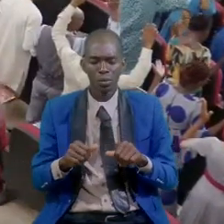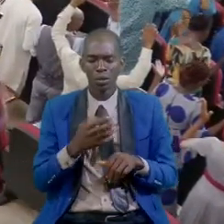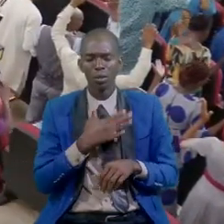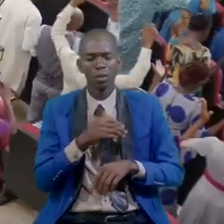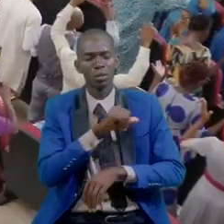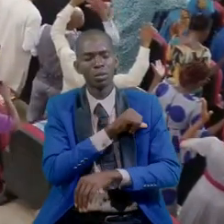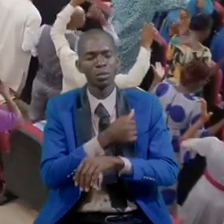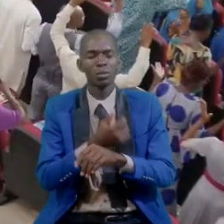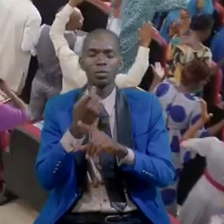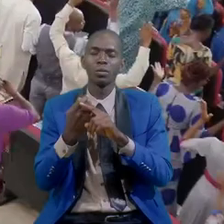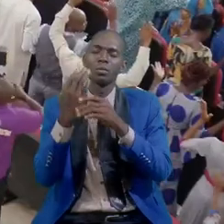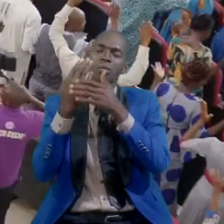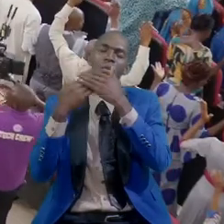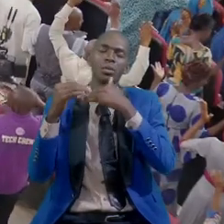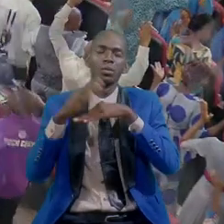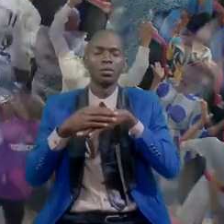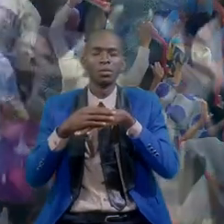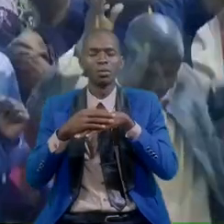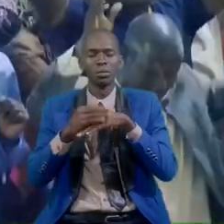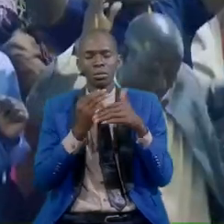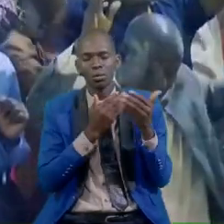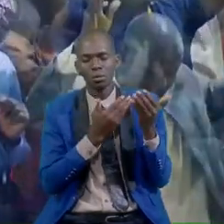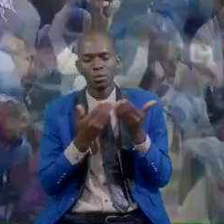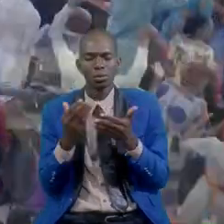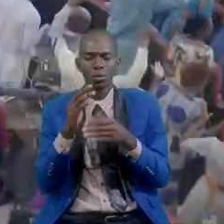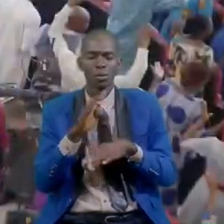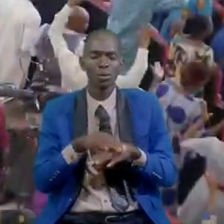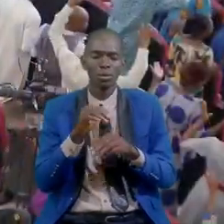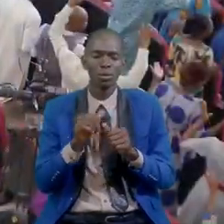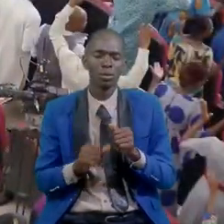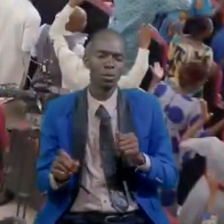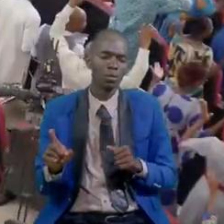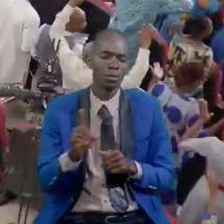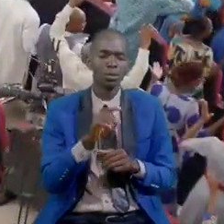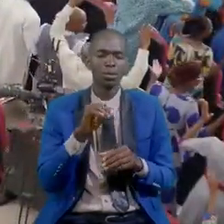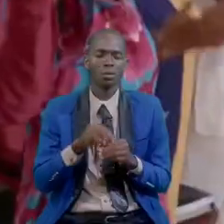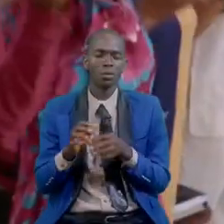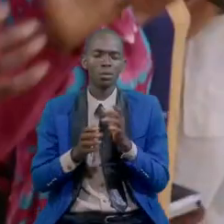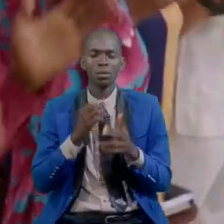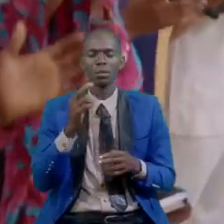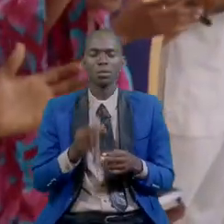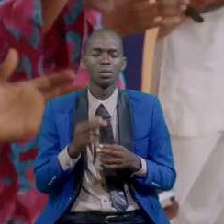on high. Bring on everyone in Jesus' name.